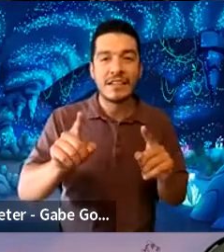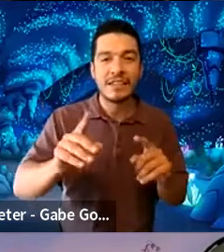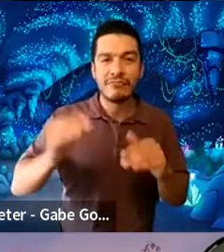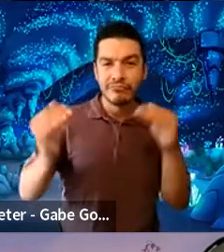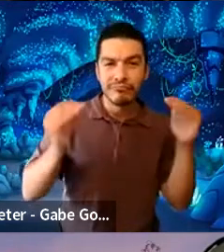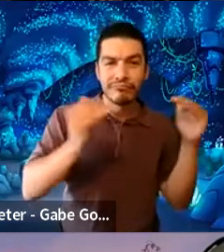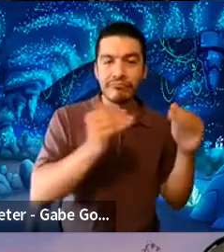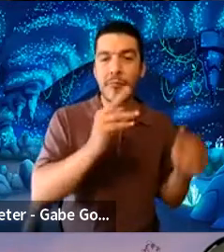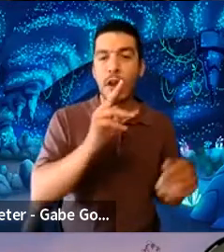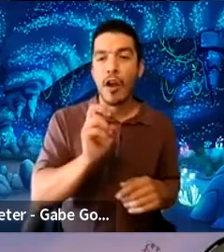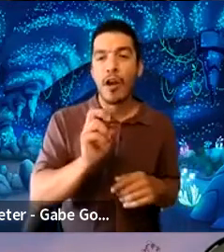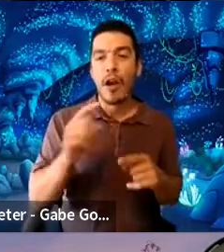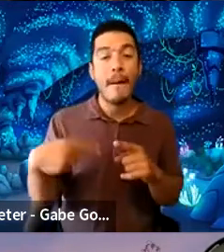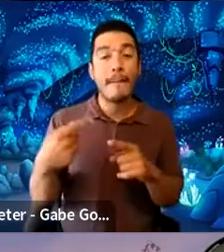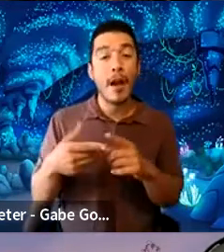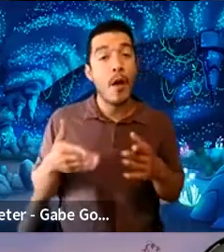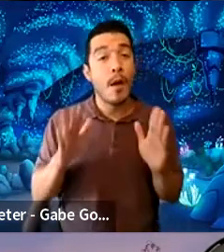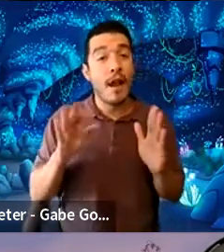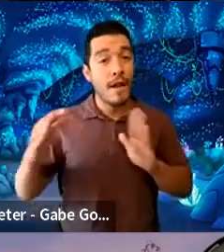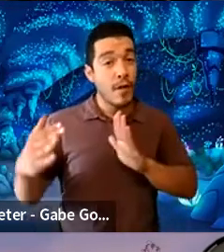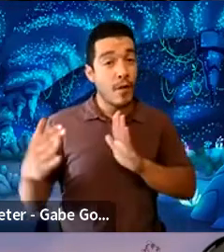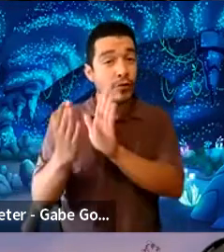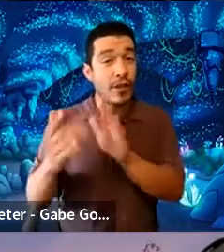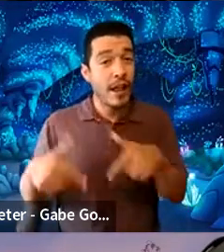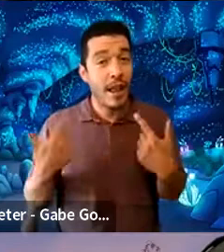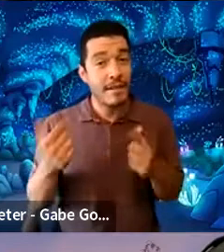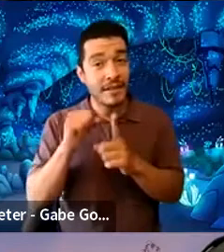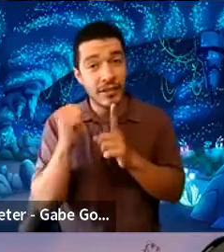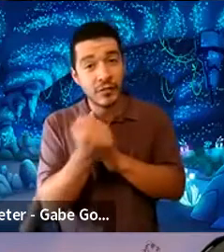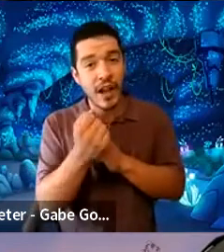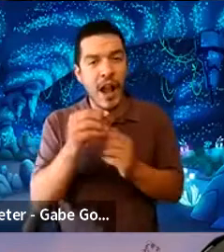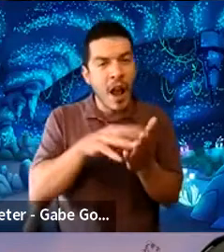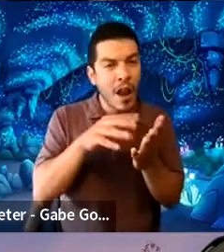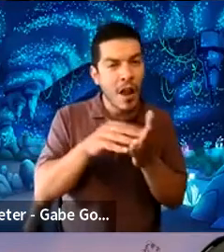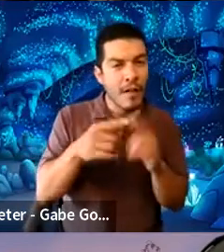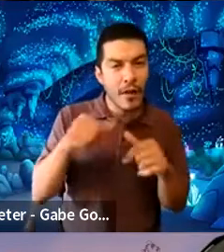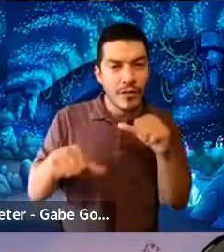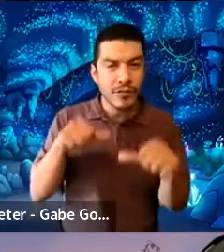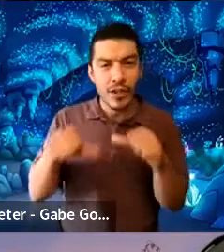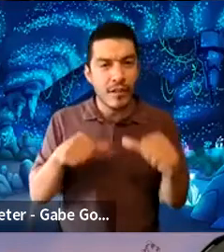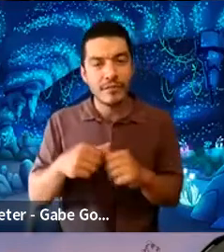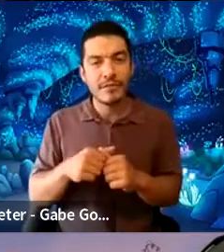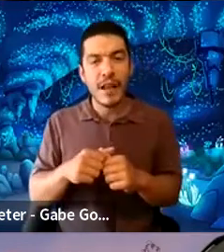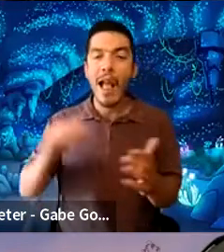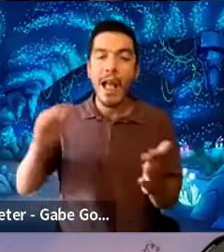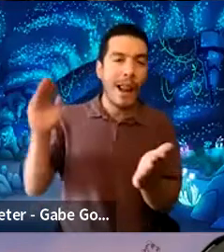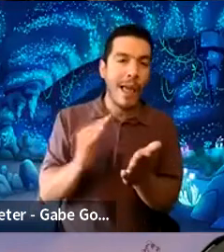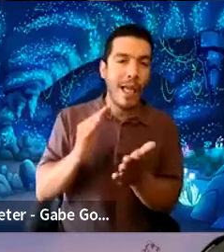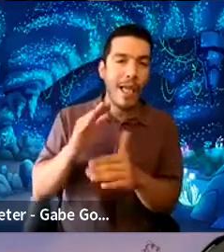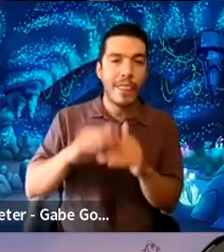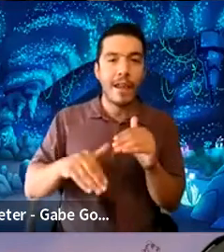are about ways of approaching life situations and learning from each other, less than